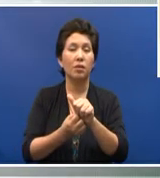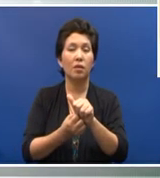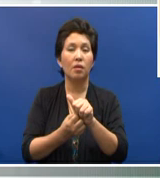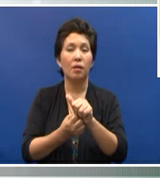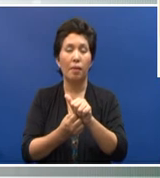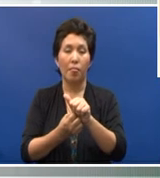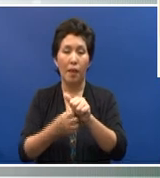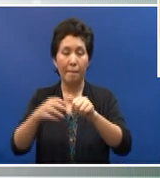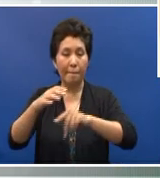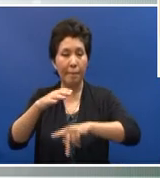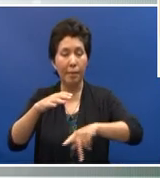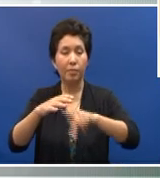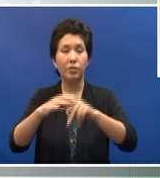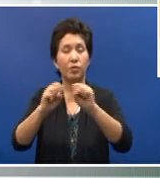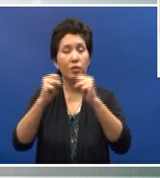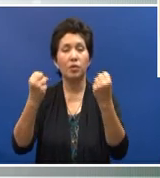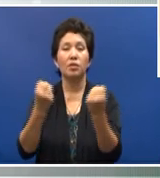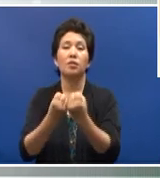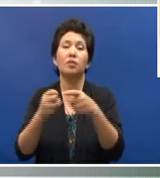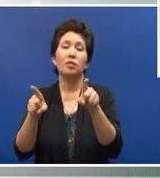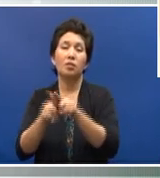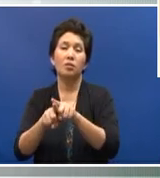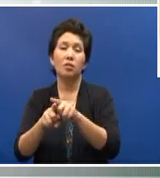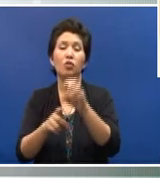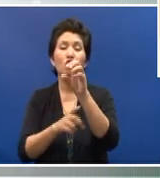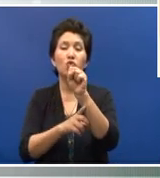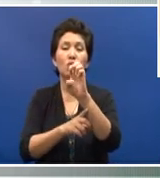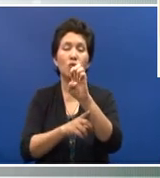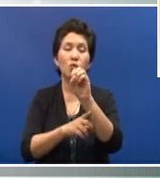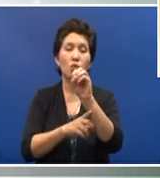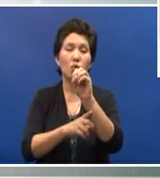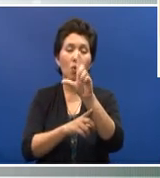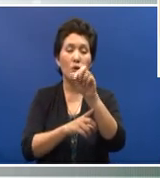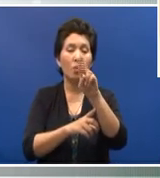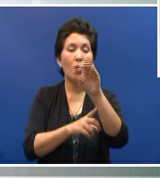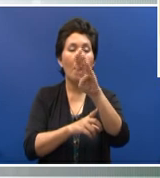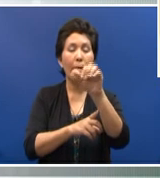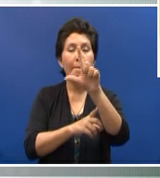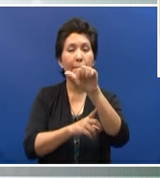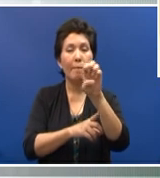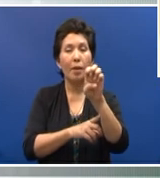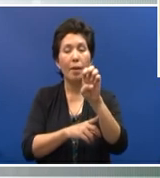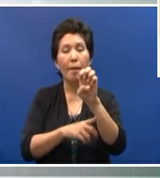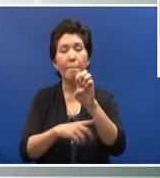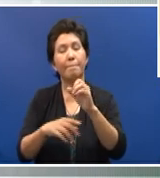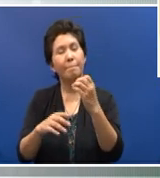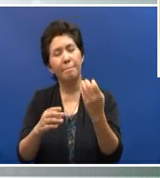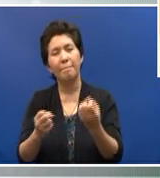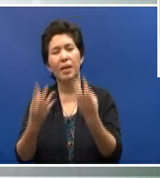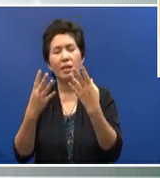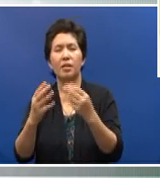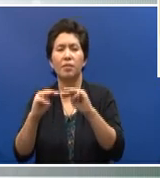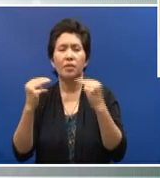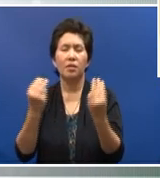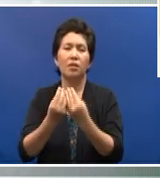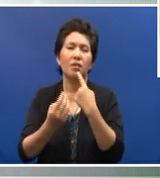primitive societies practice mechanical solidarity, where members of society play the same role, feel